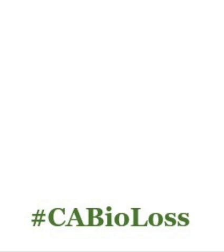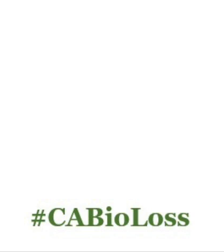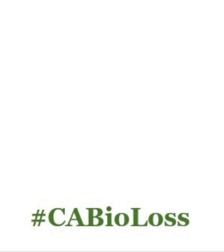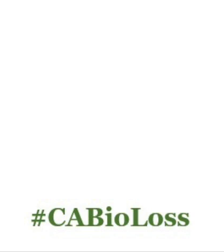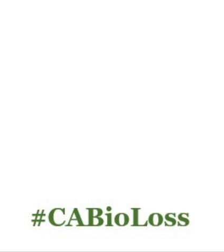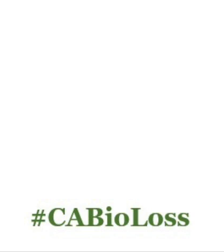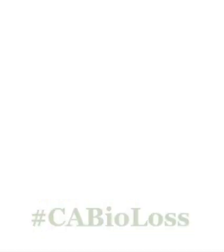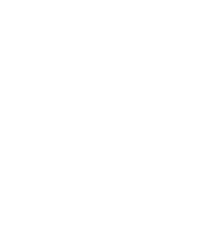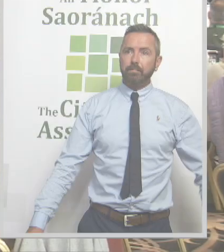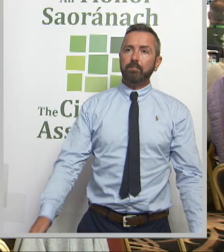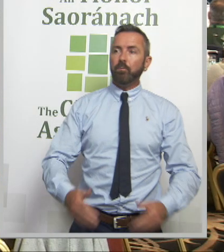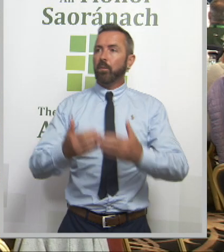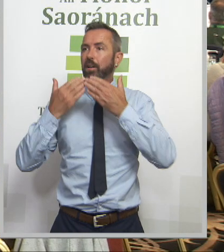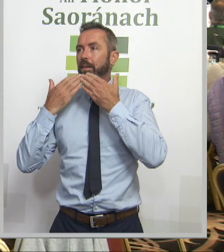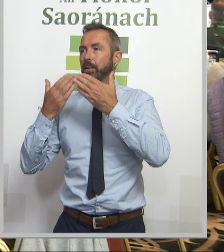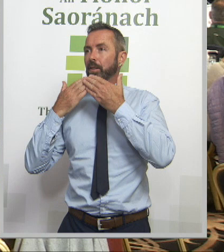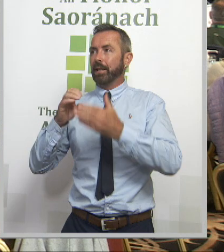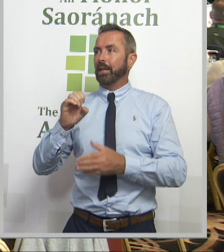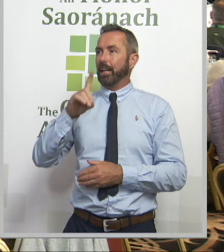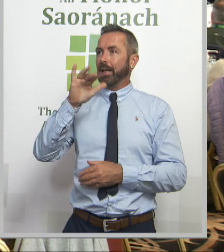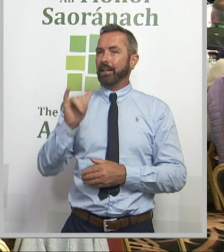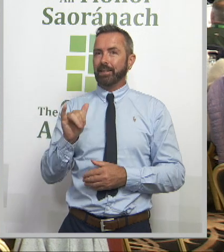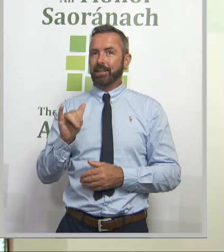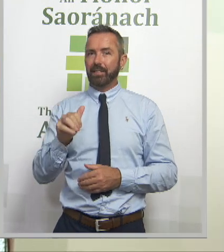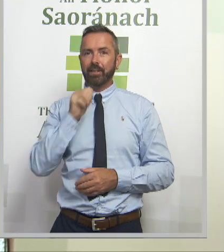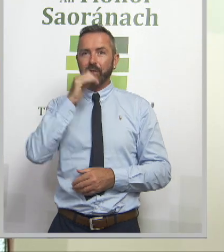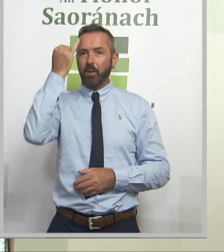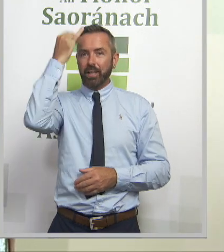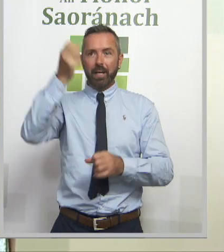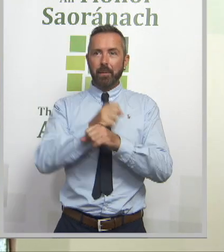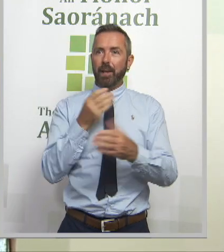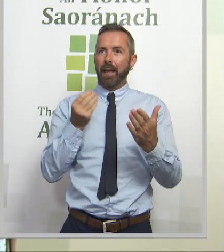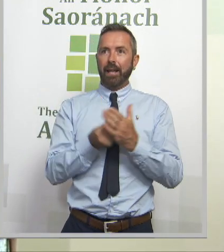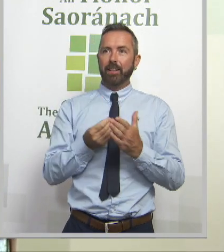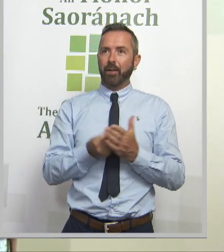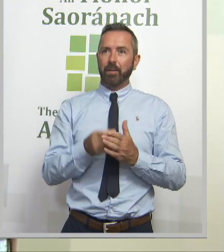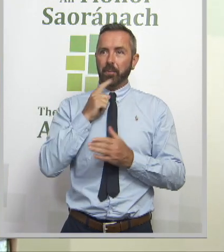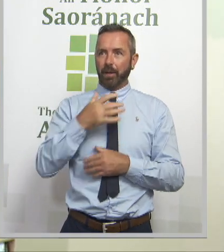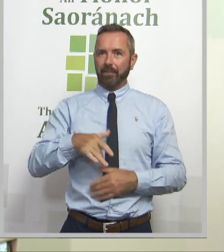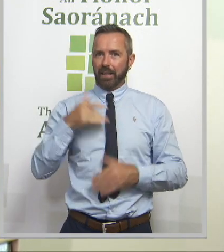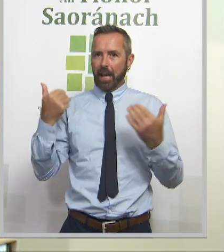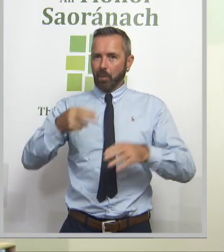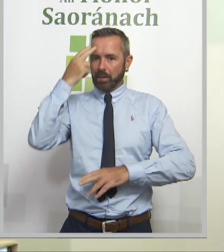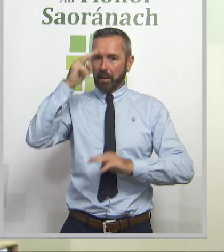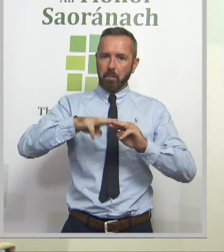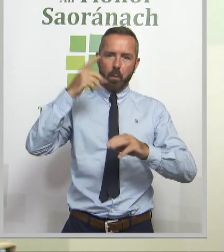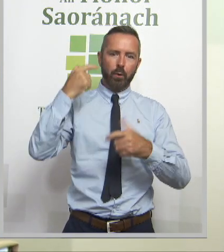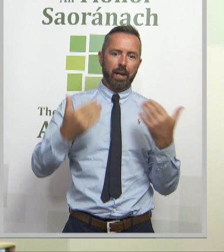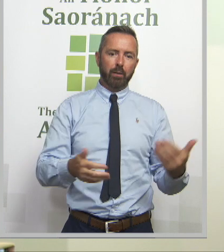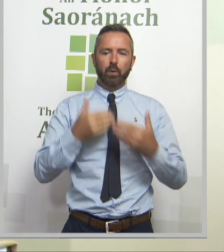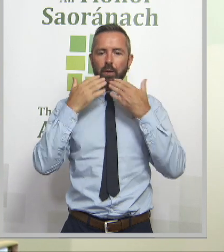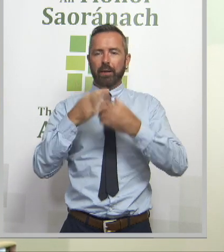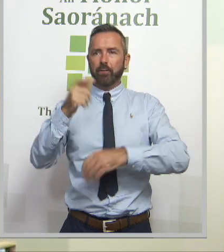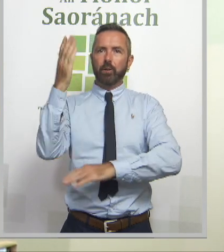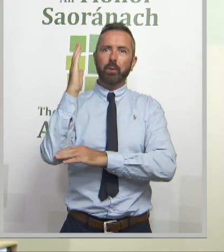Thank you sincerely, Eddie. I have no idea about economics, but I actually feel like I understand the thing far better now. So thank you for